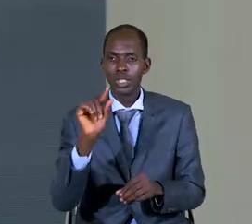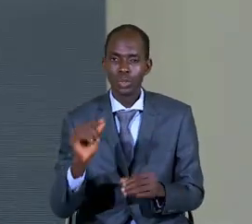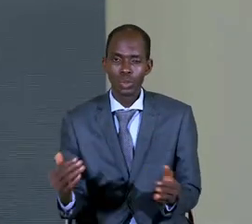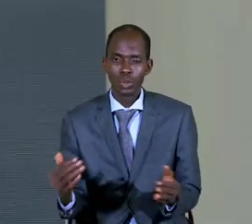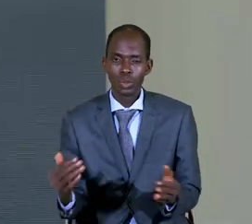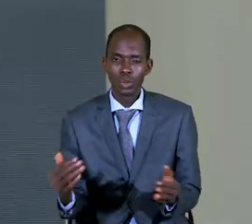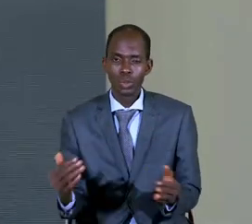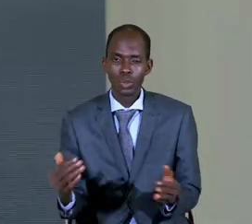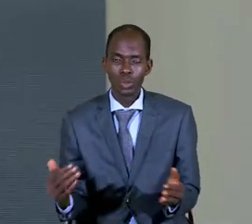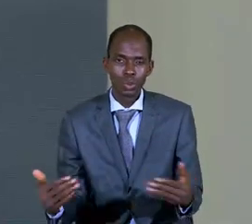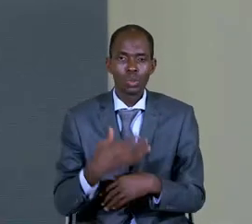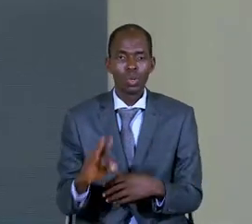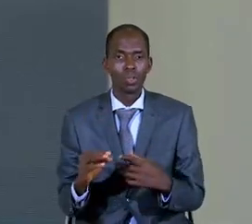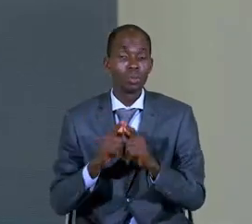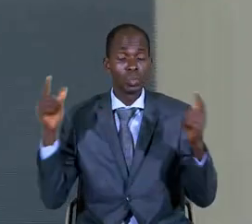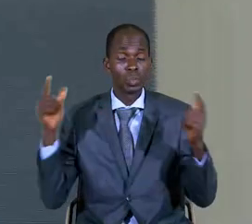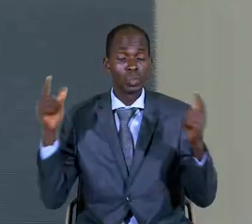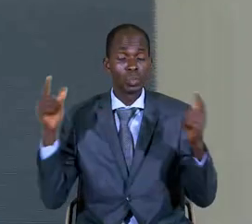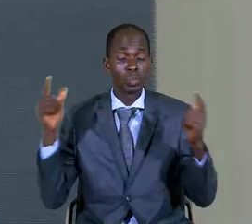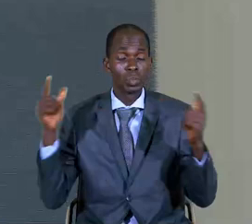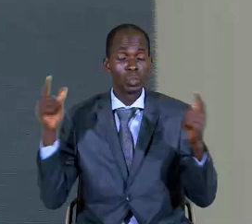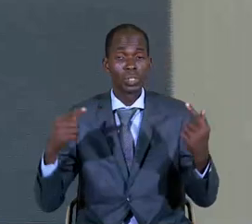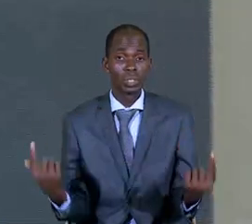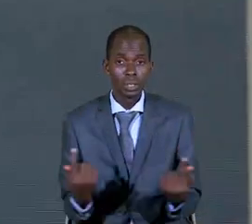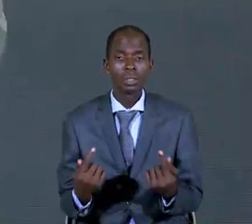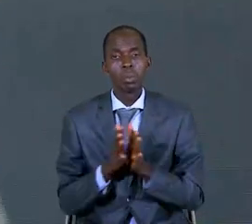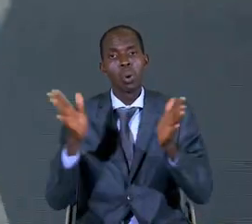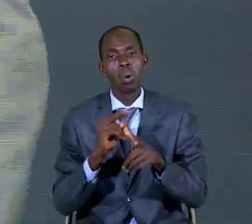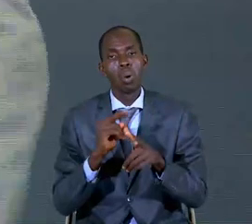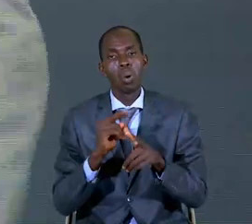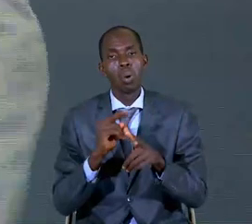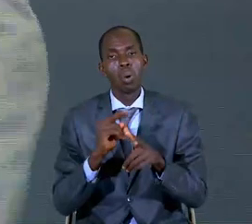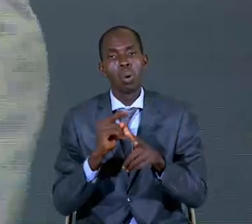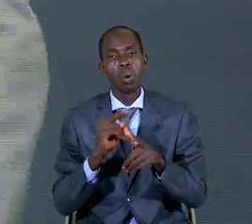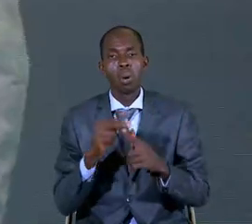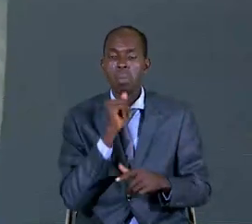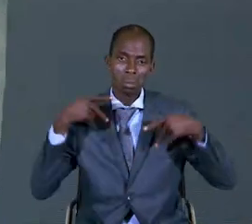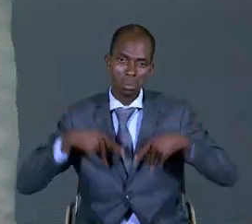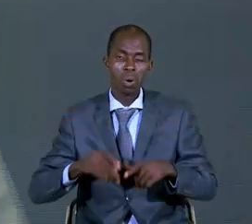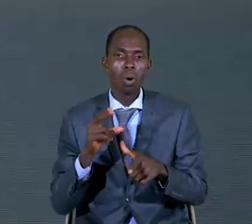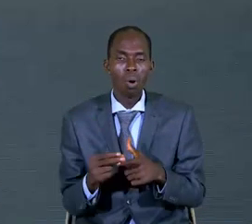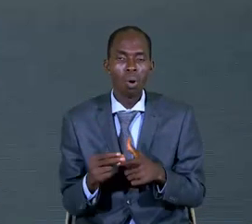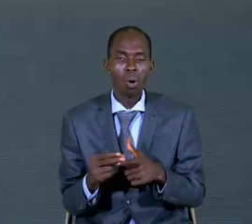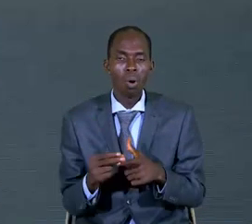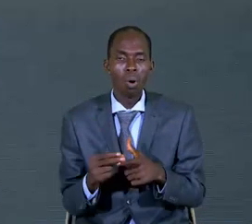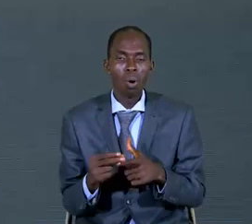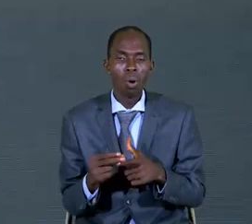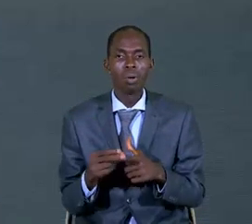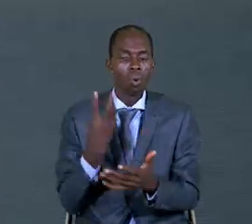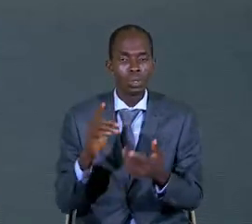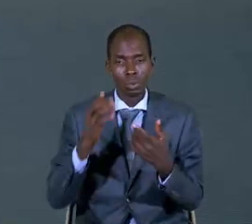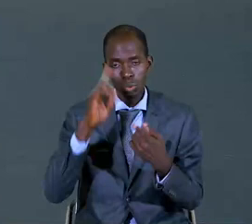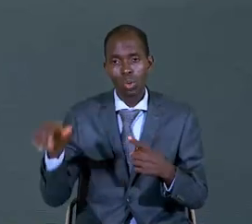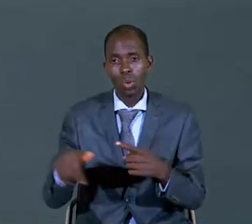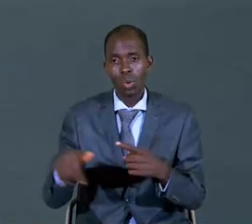thick rope of a big sin, public or private, personal, or well known to other people.